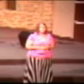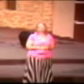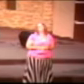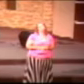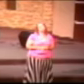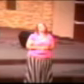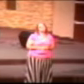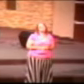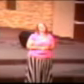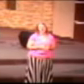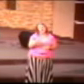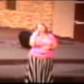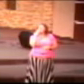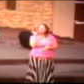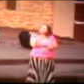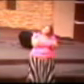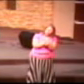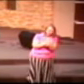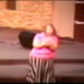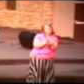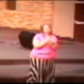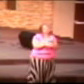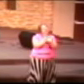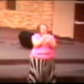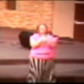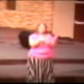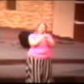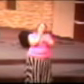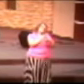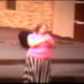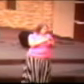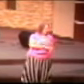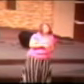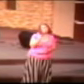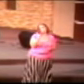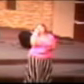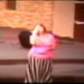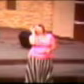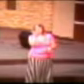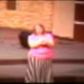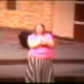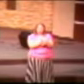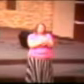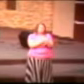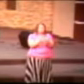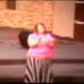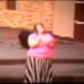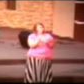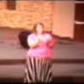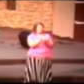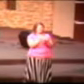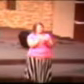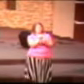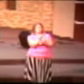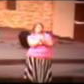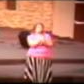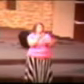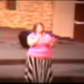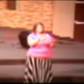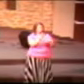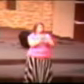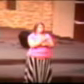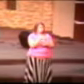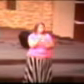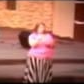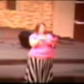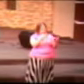And I know it's difficult to find a place of belonging. I know it's hard when we live in a menu culture to walk into here and expect, well,